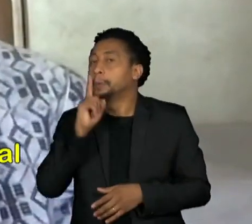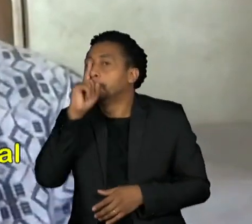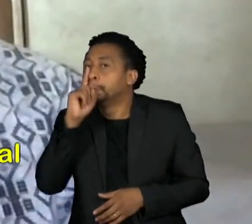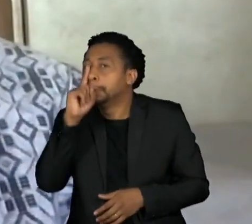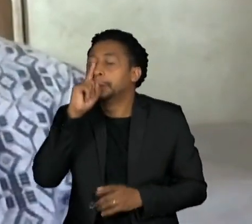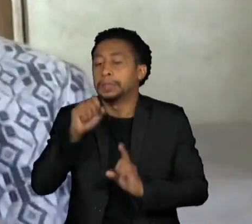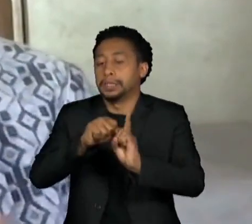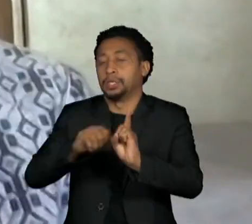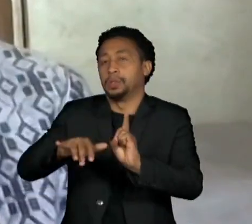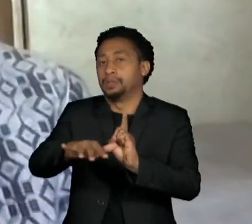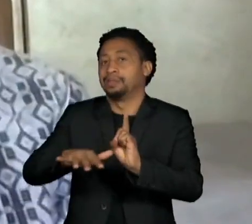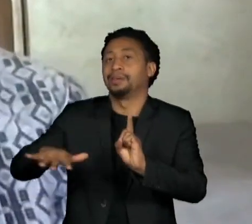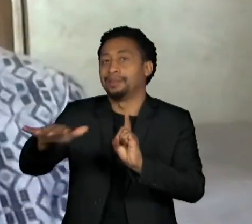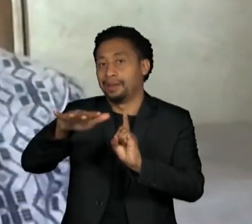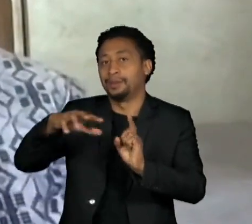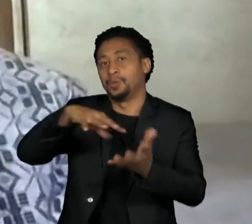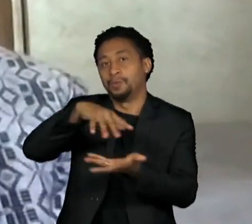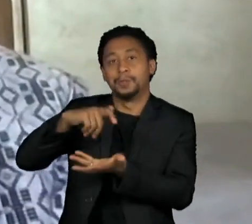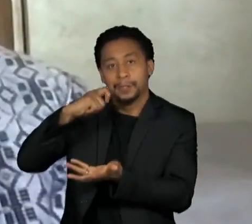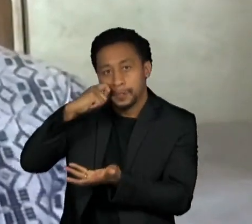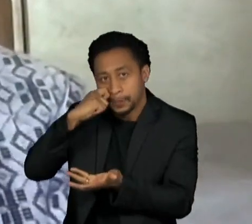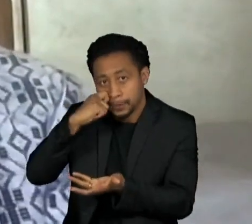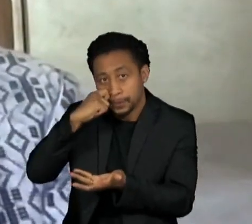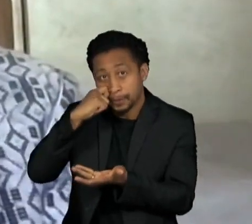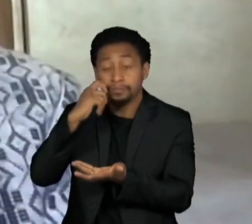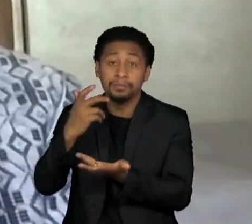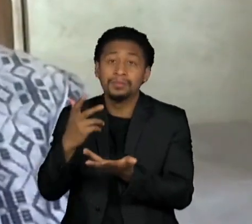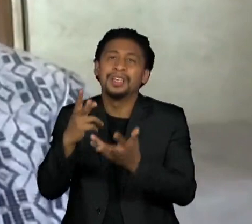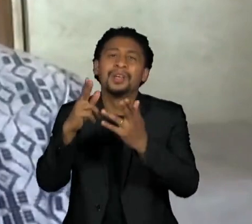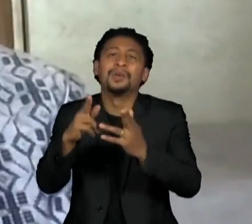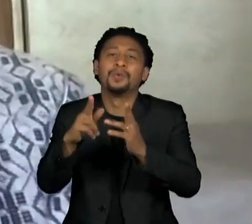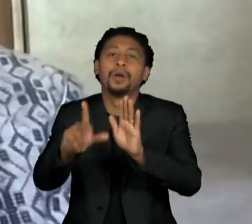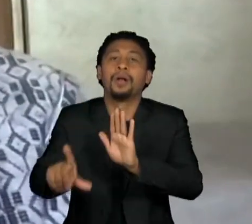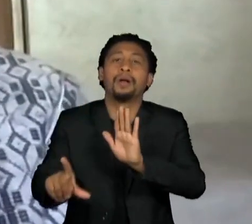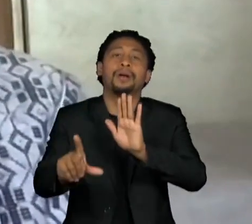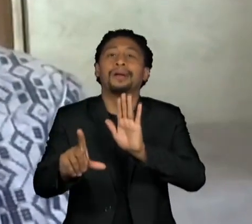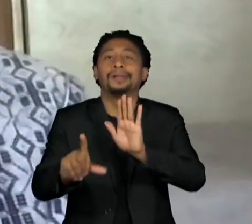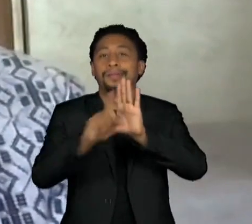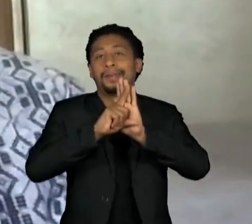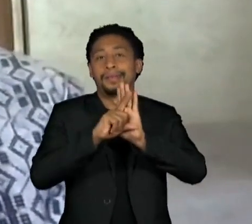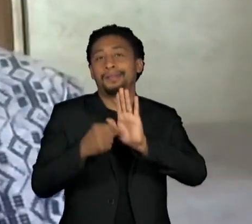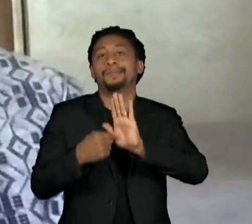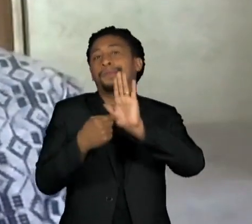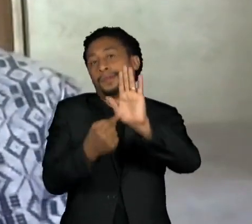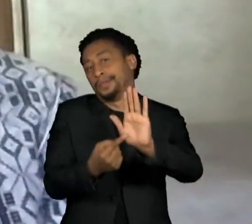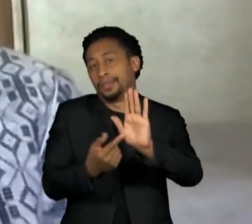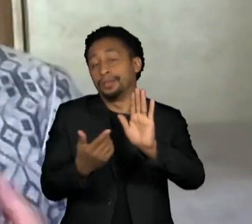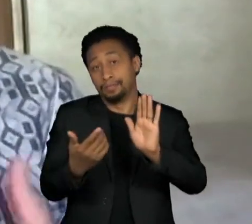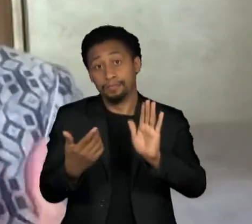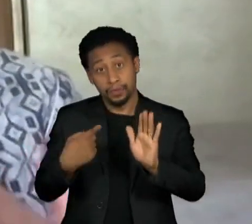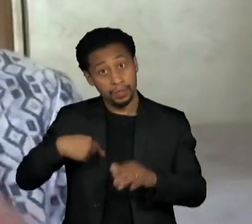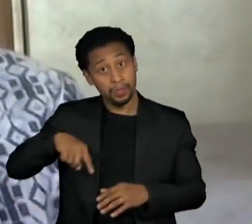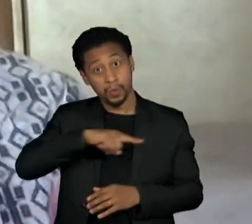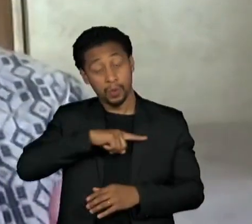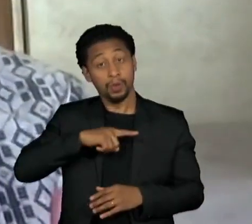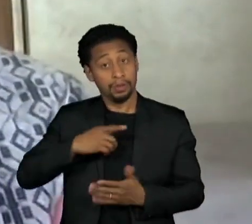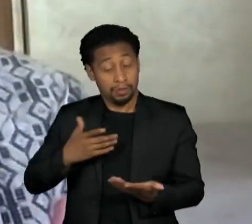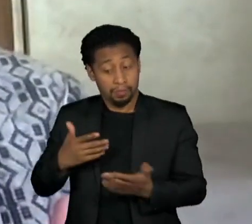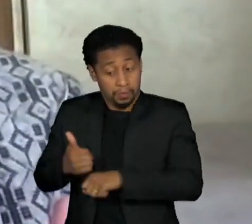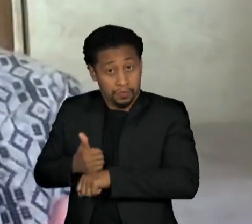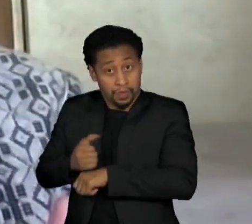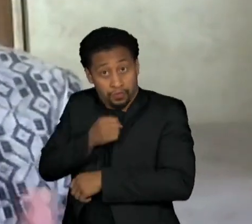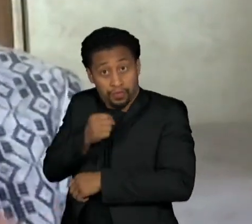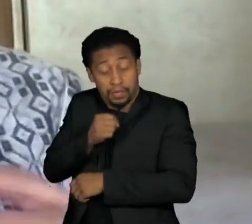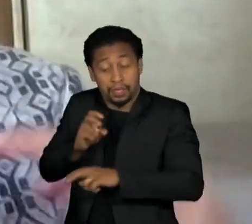social harm, far more also. Journalists, we are at the front lines in this because we keep trying to do